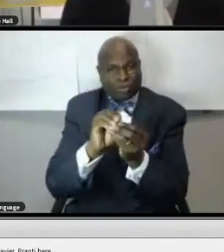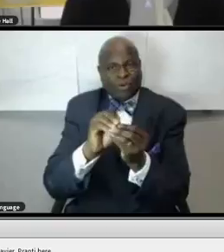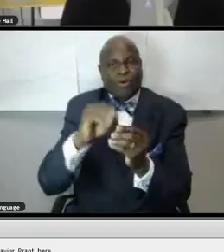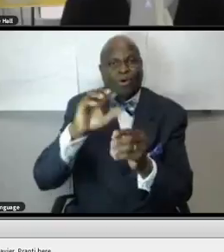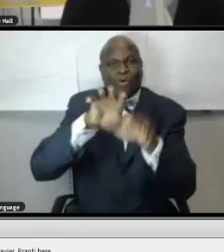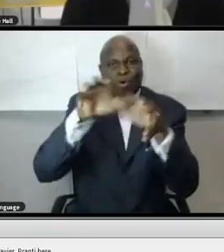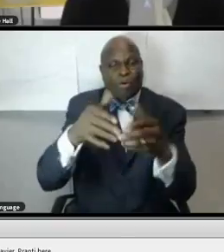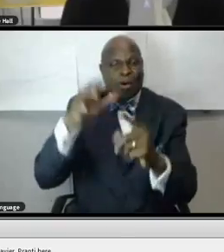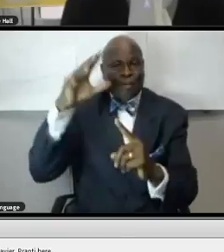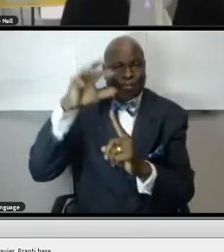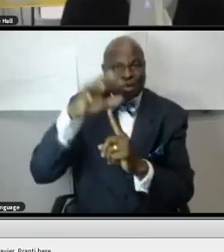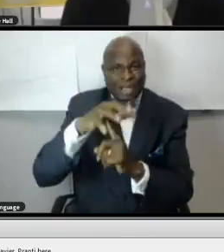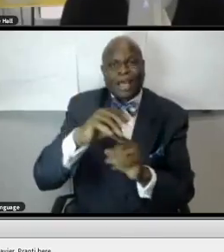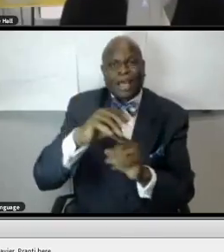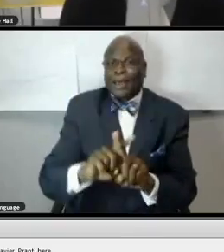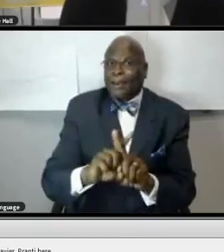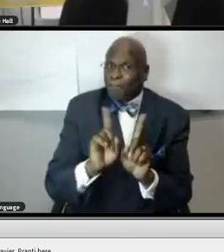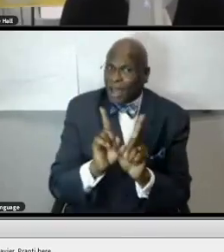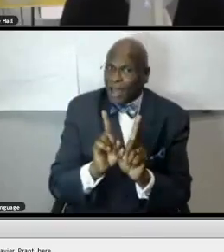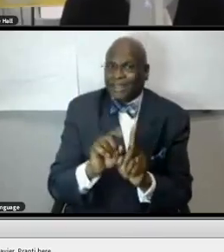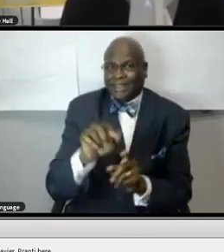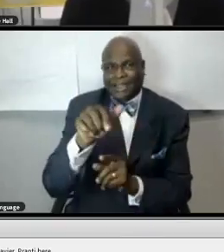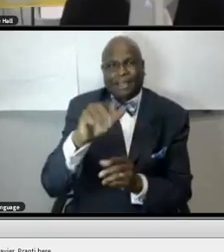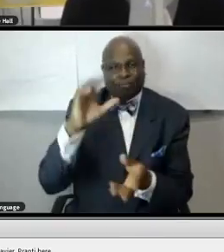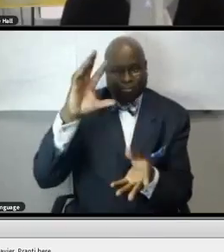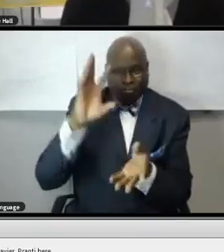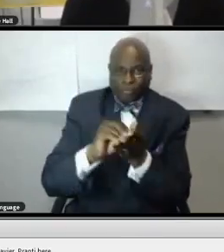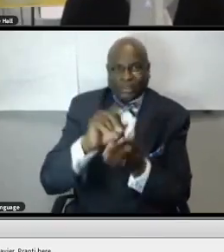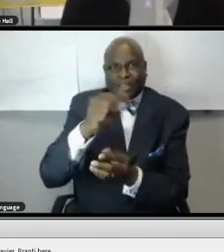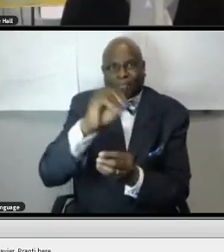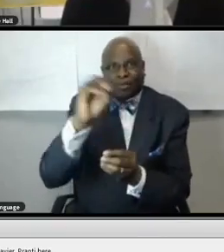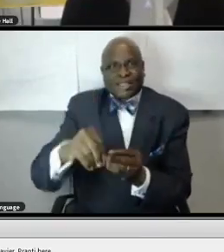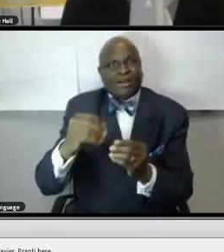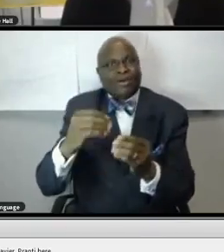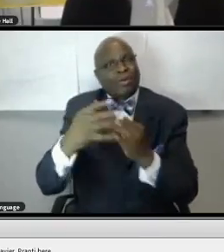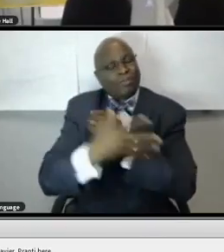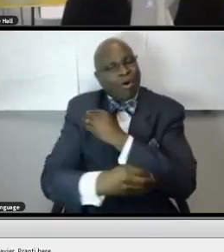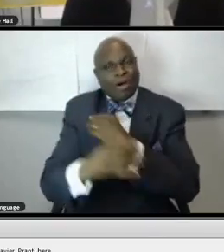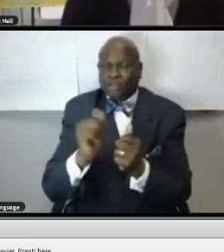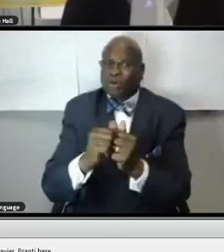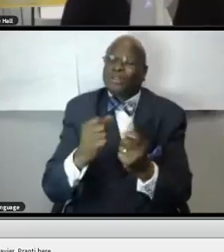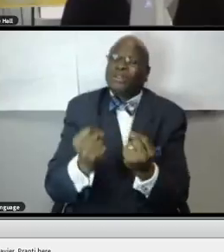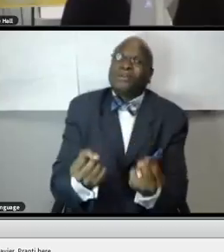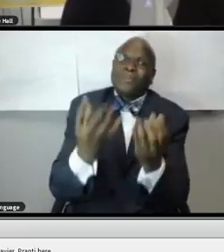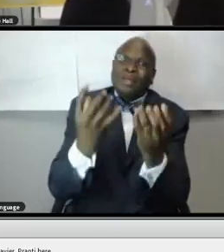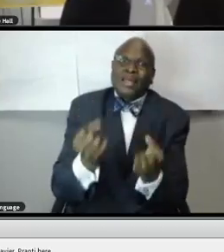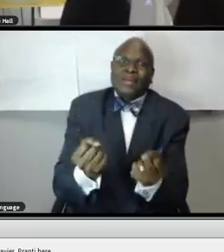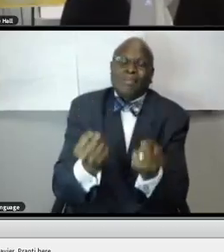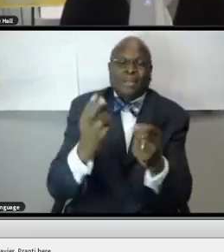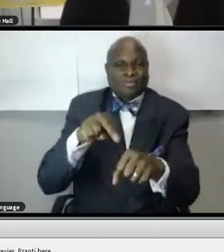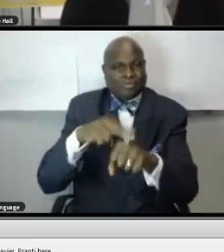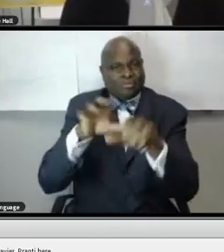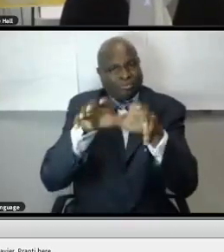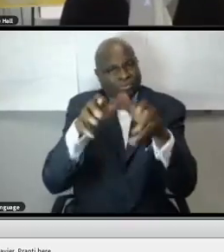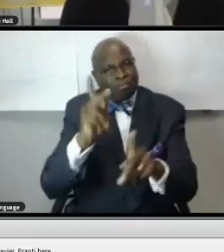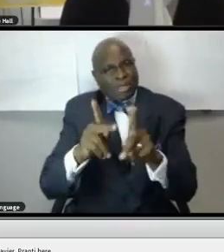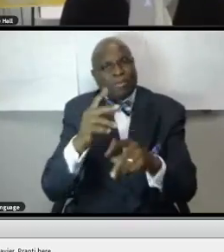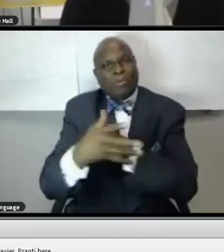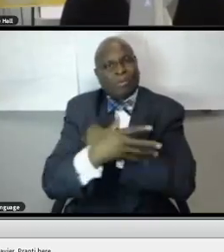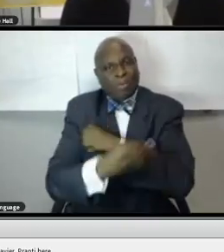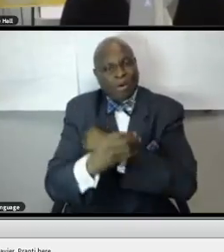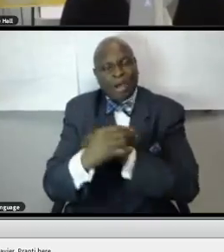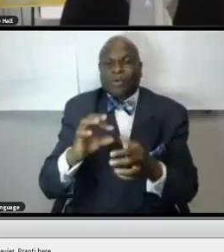global population, but 10% of the poor, so very overrepresented among the poor. In terms of numbers,